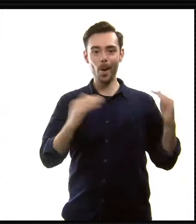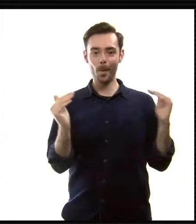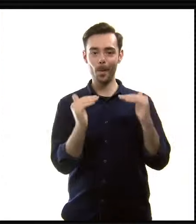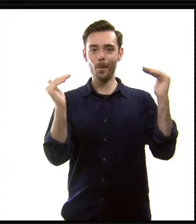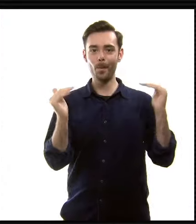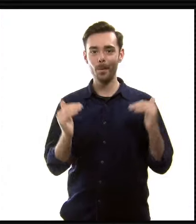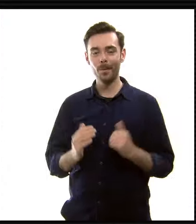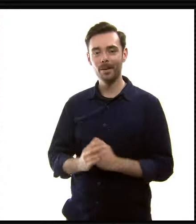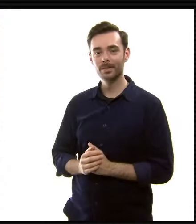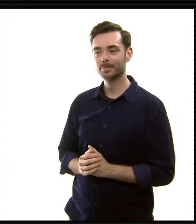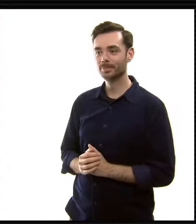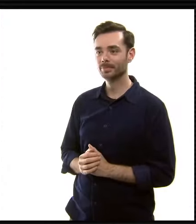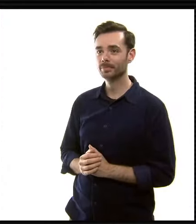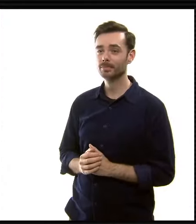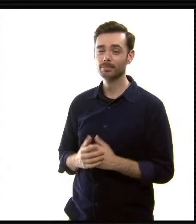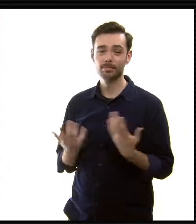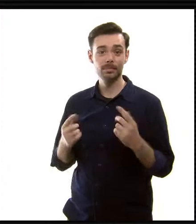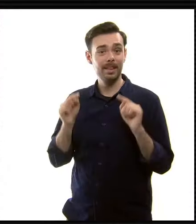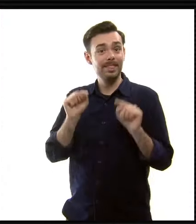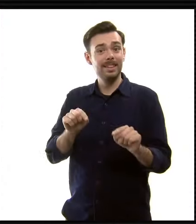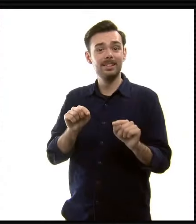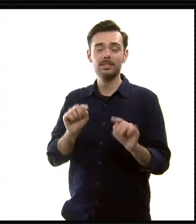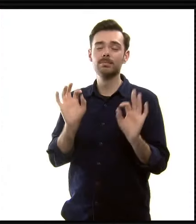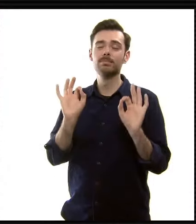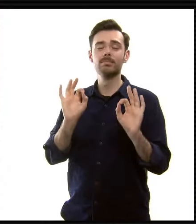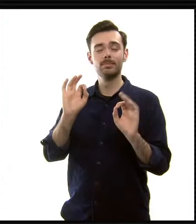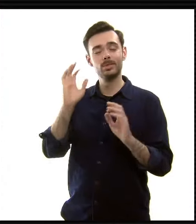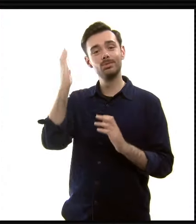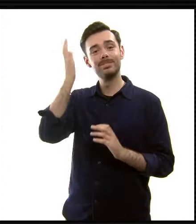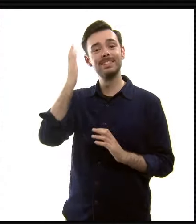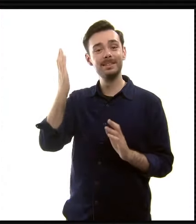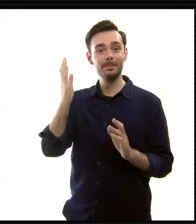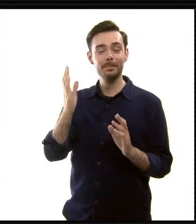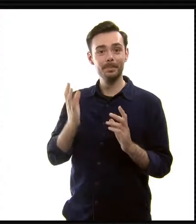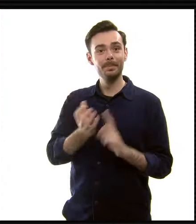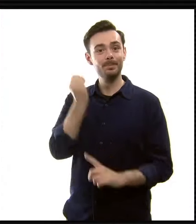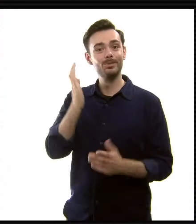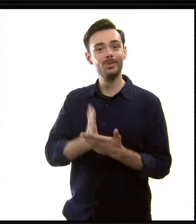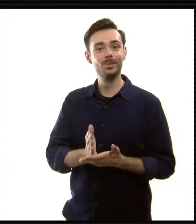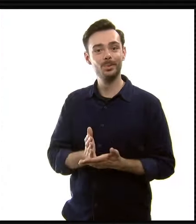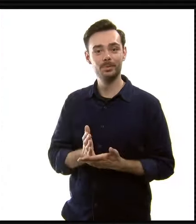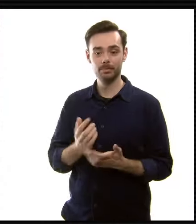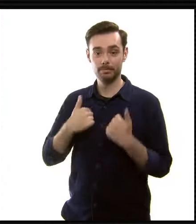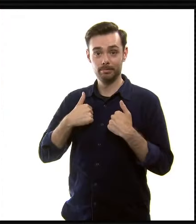it's a dream come true. You know, the idea that something that I was a part of,